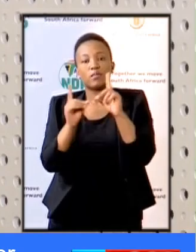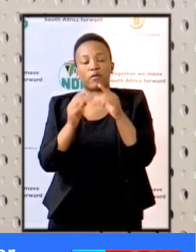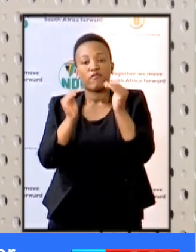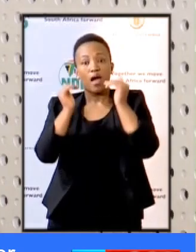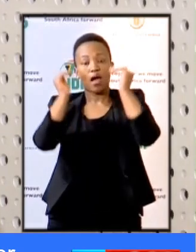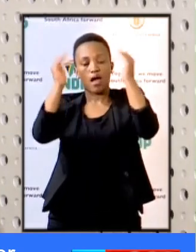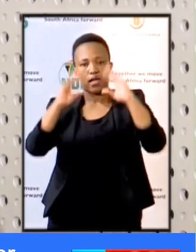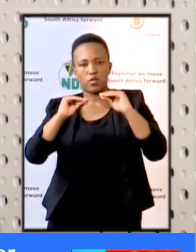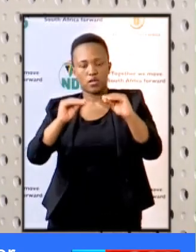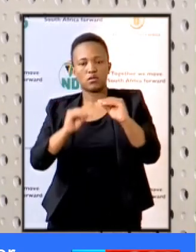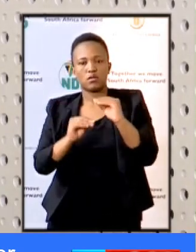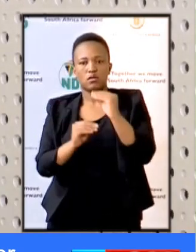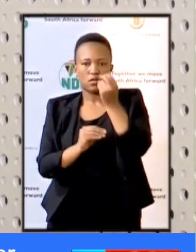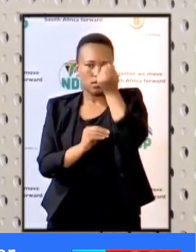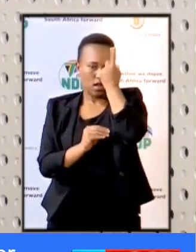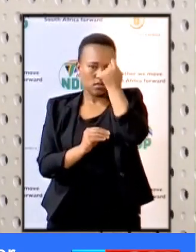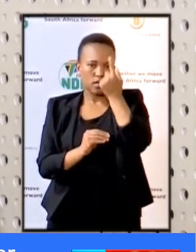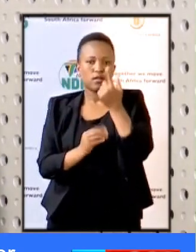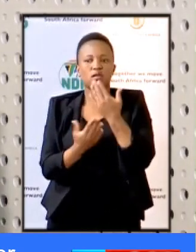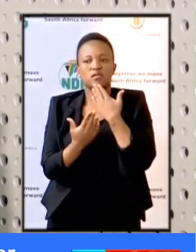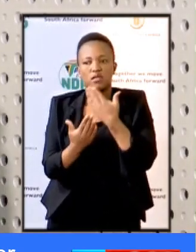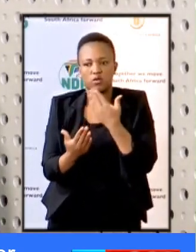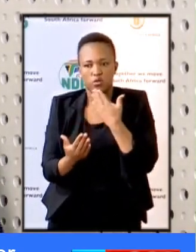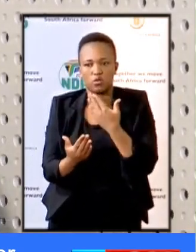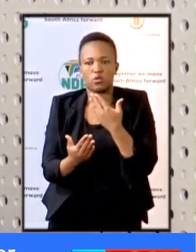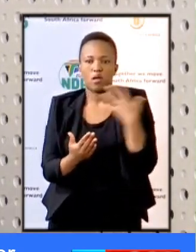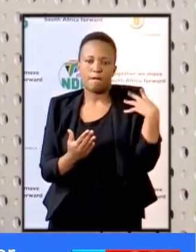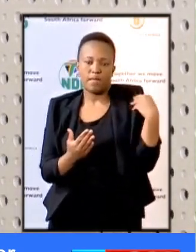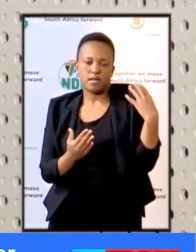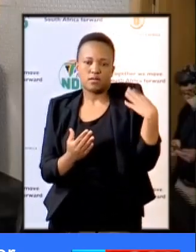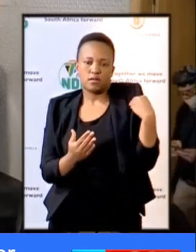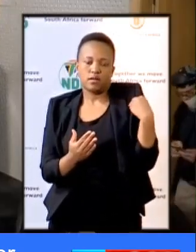during this time. Thank you very much, Minister Mthembu.